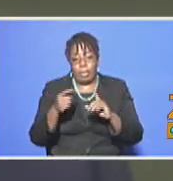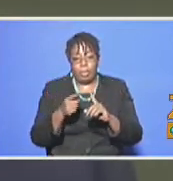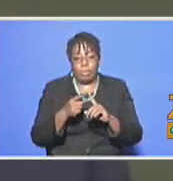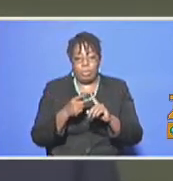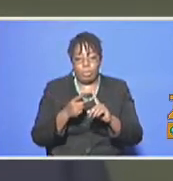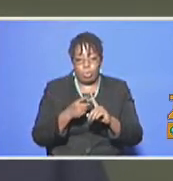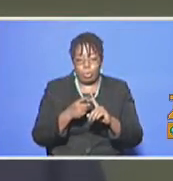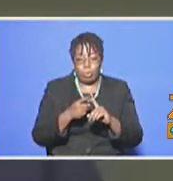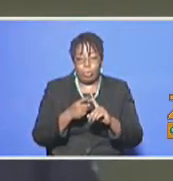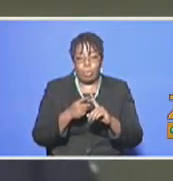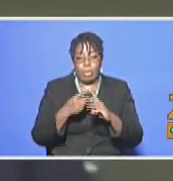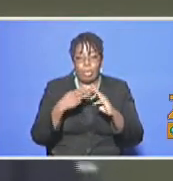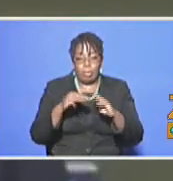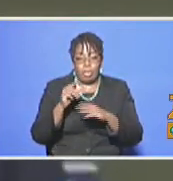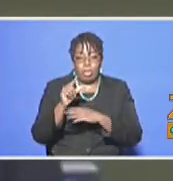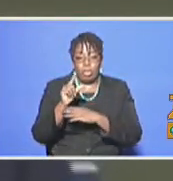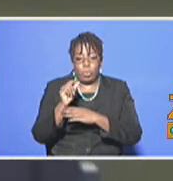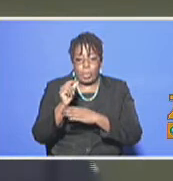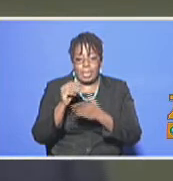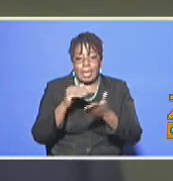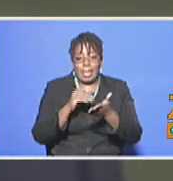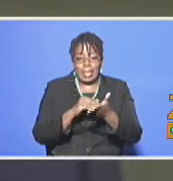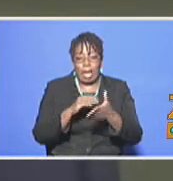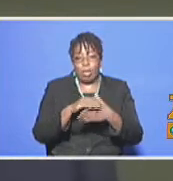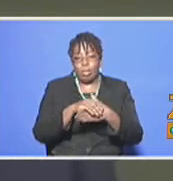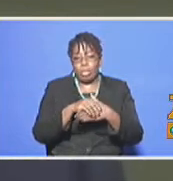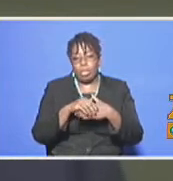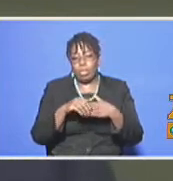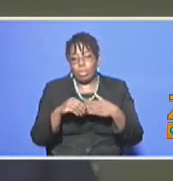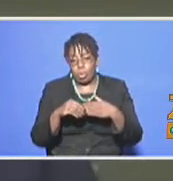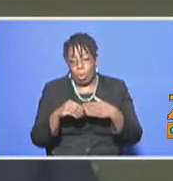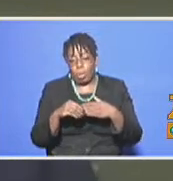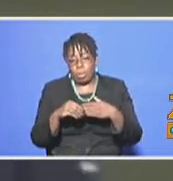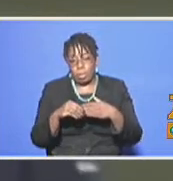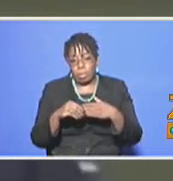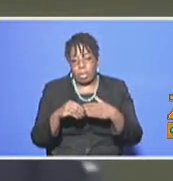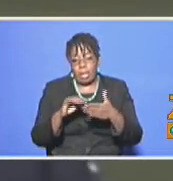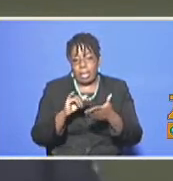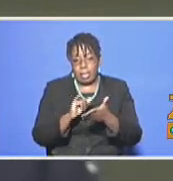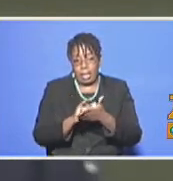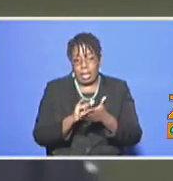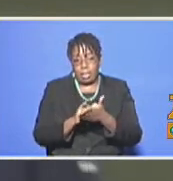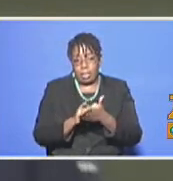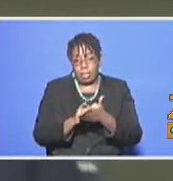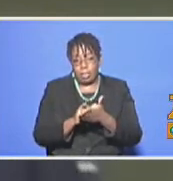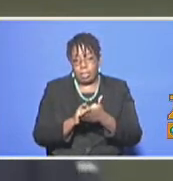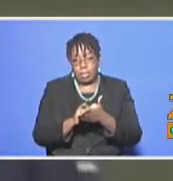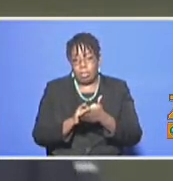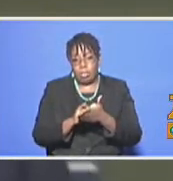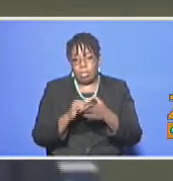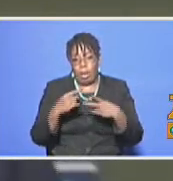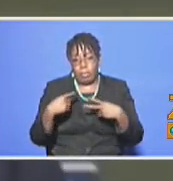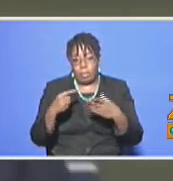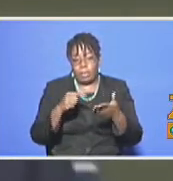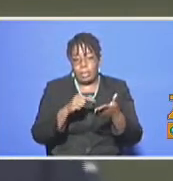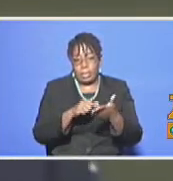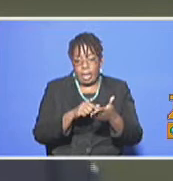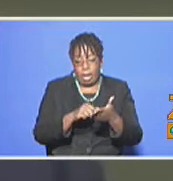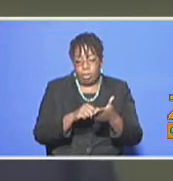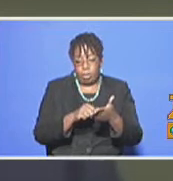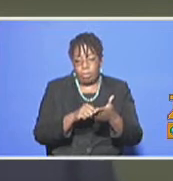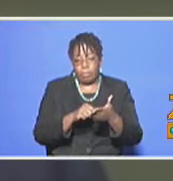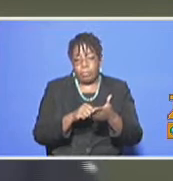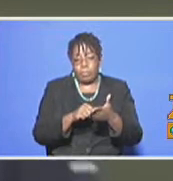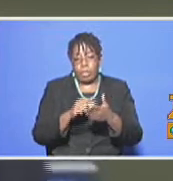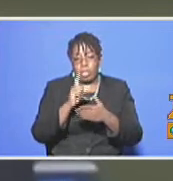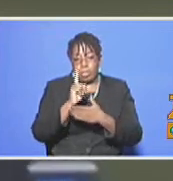the minimum $20,000 prospectus that would normally be done during a public offering. This is just